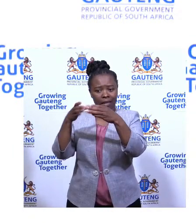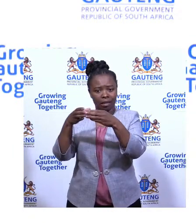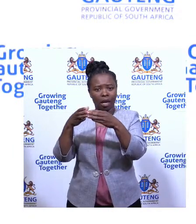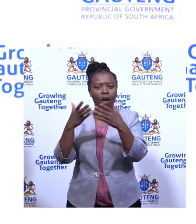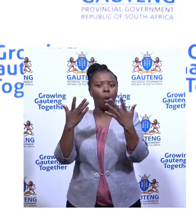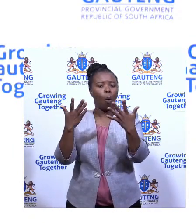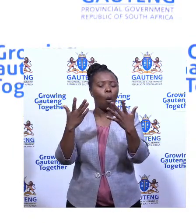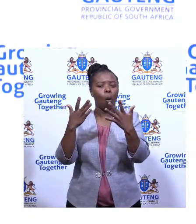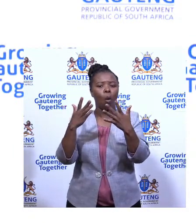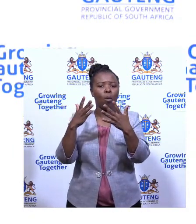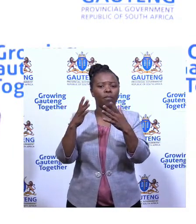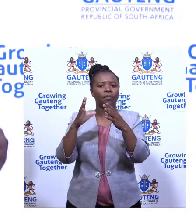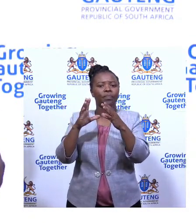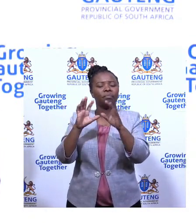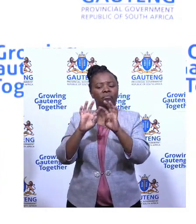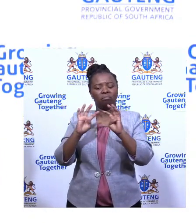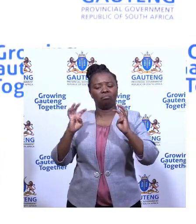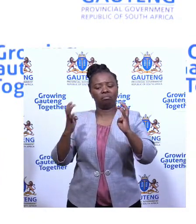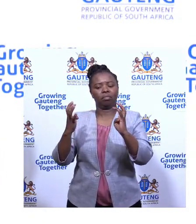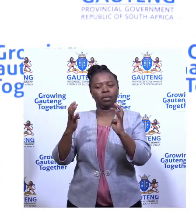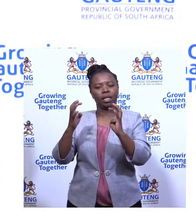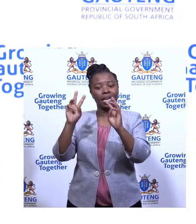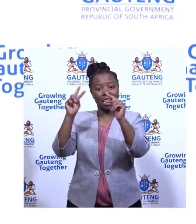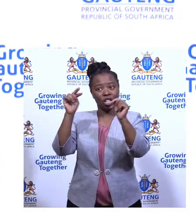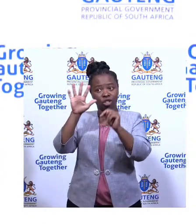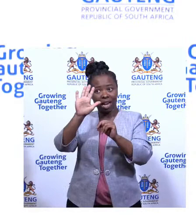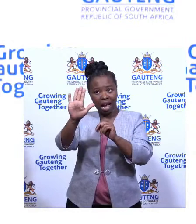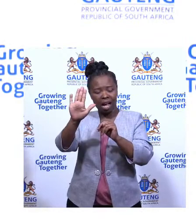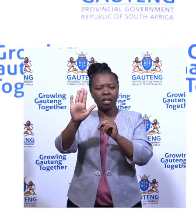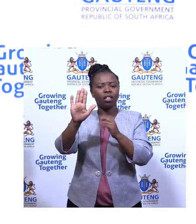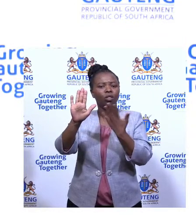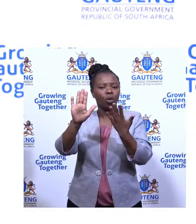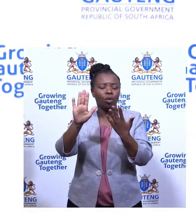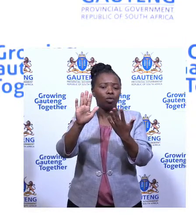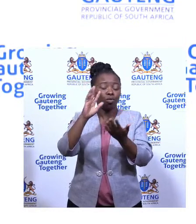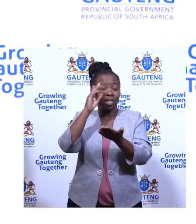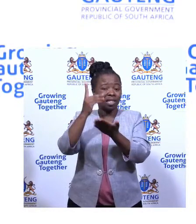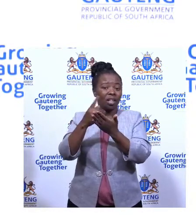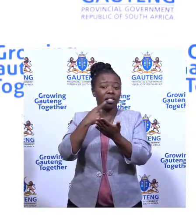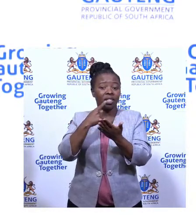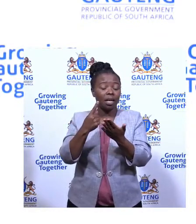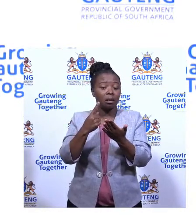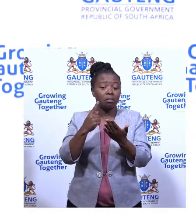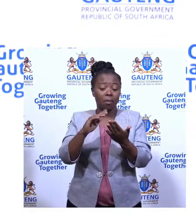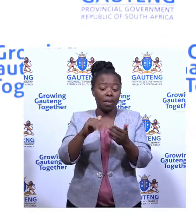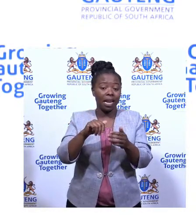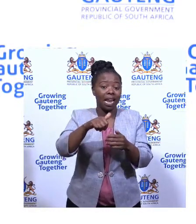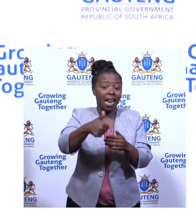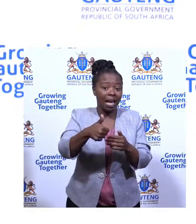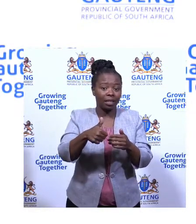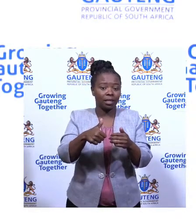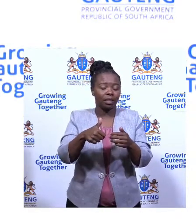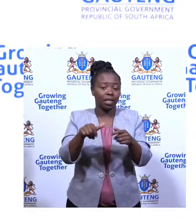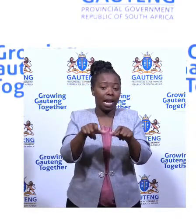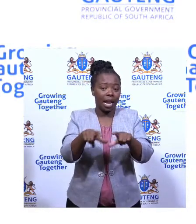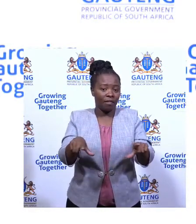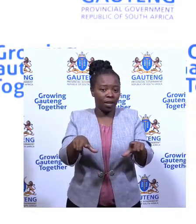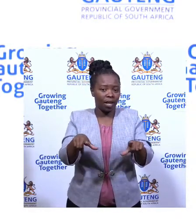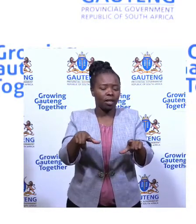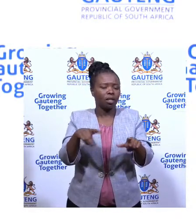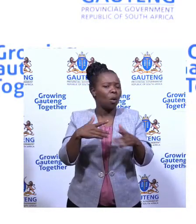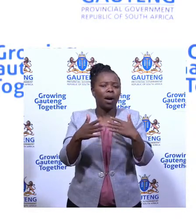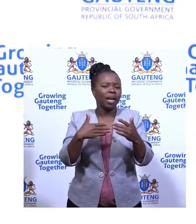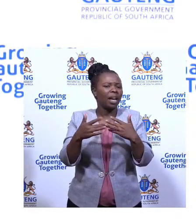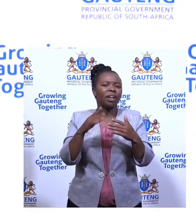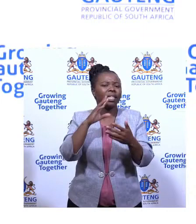National Cabinet about what the next move is, are we going to move to the next level? Whatever decisions are made here